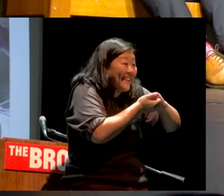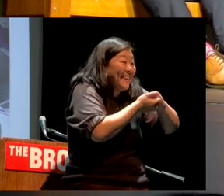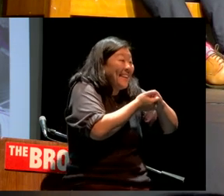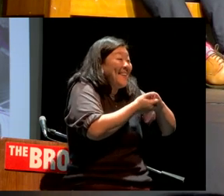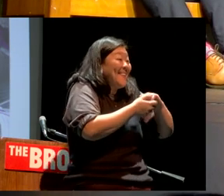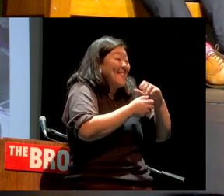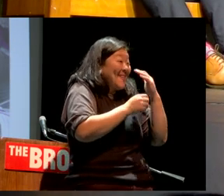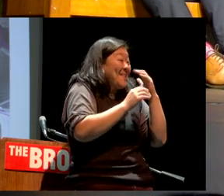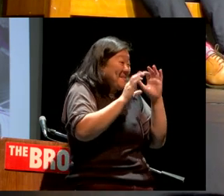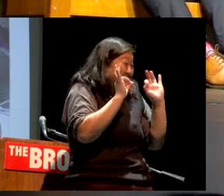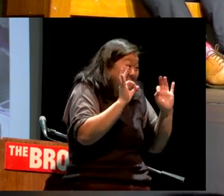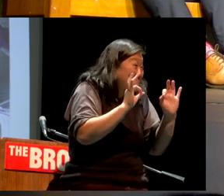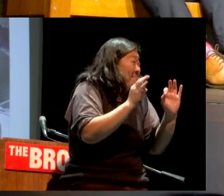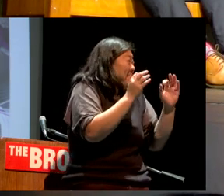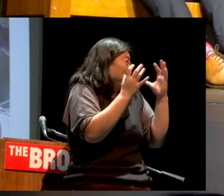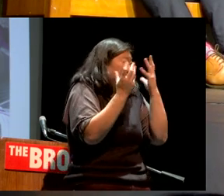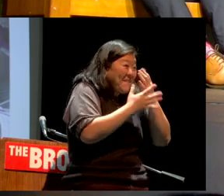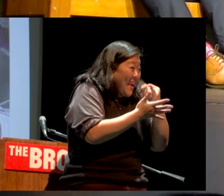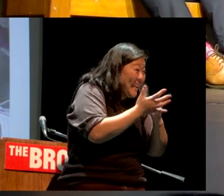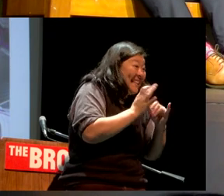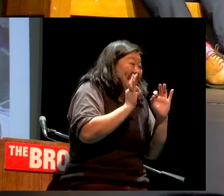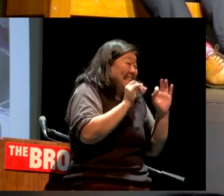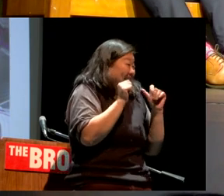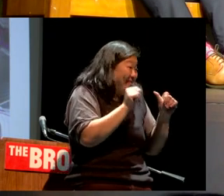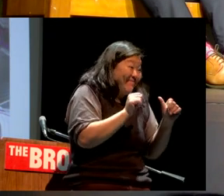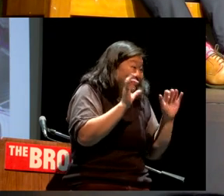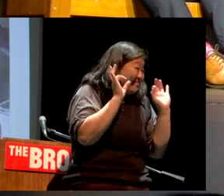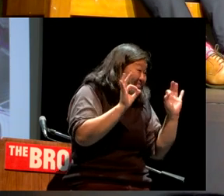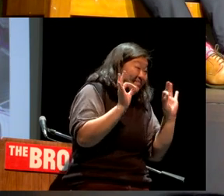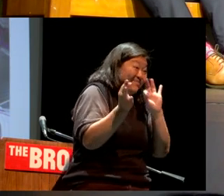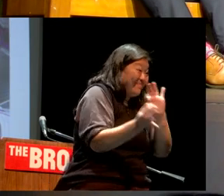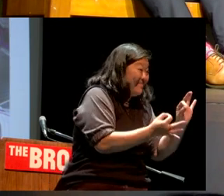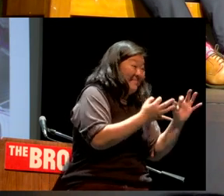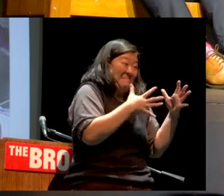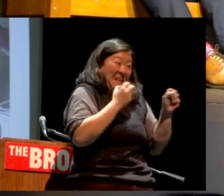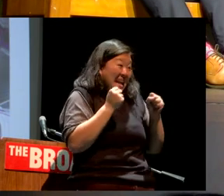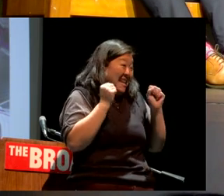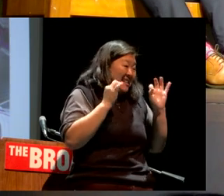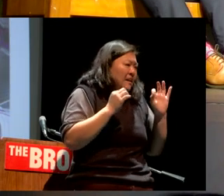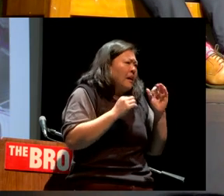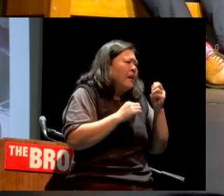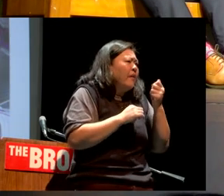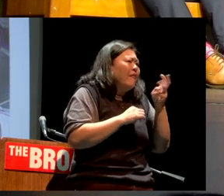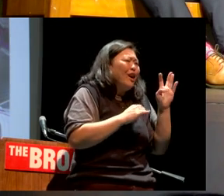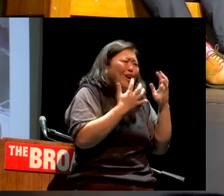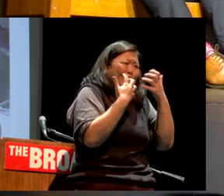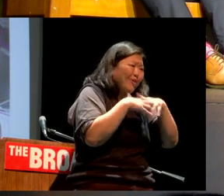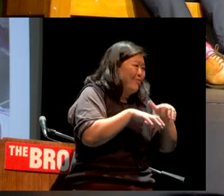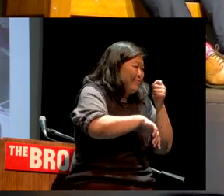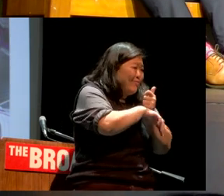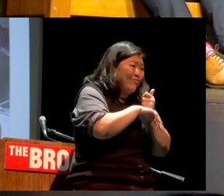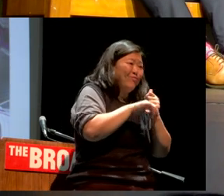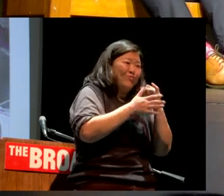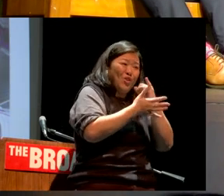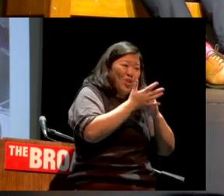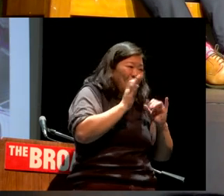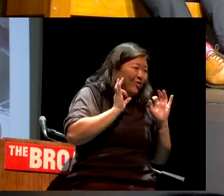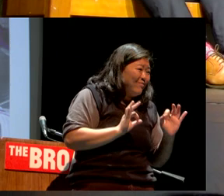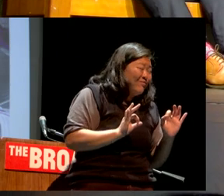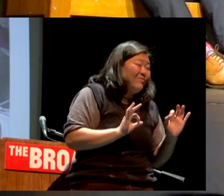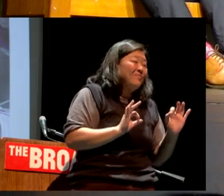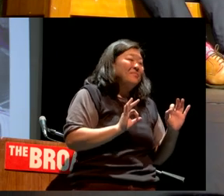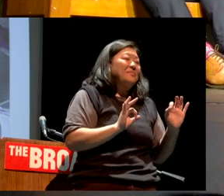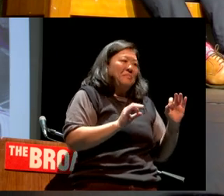fast ping pong. And we did it quite fast as well. Honestly, I don't know, like a couple of months, I think we did everything. And we knew that we had to respect